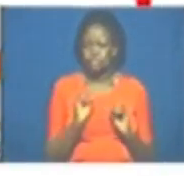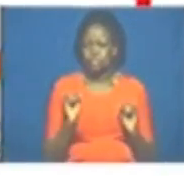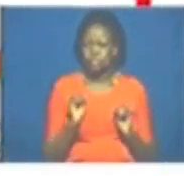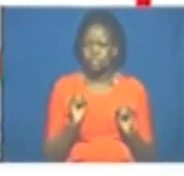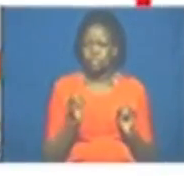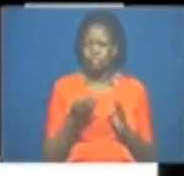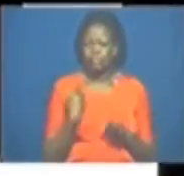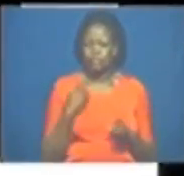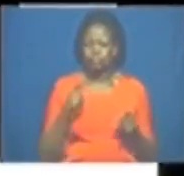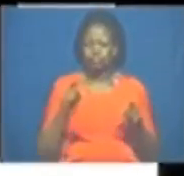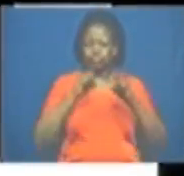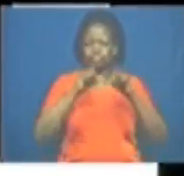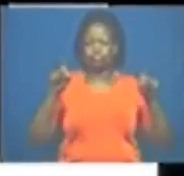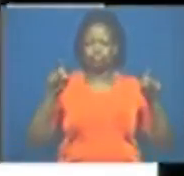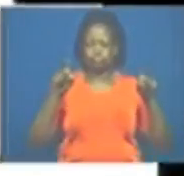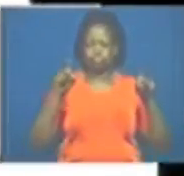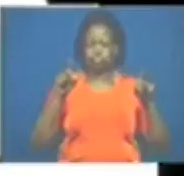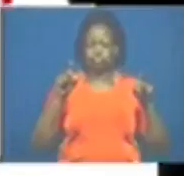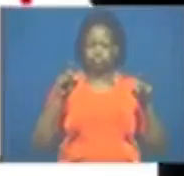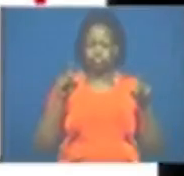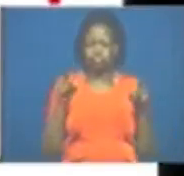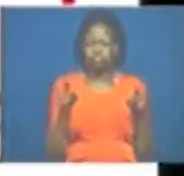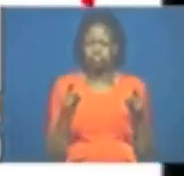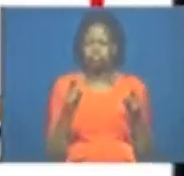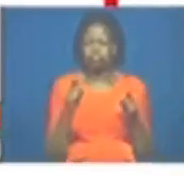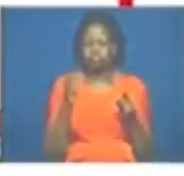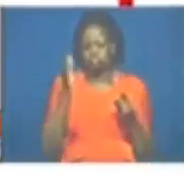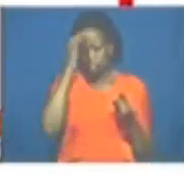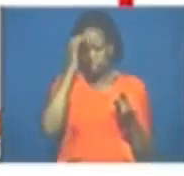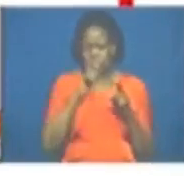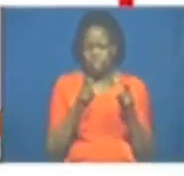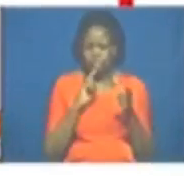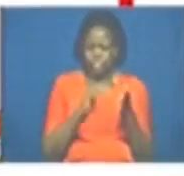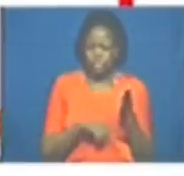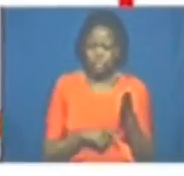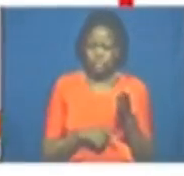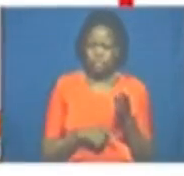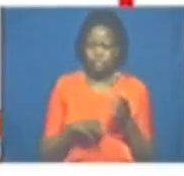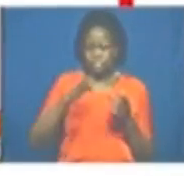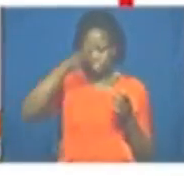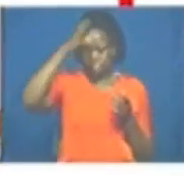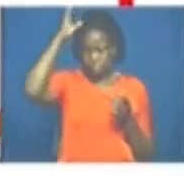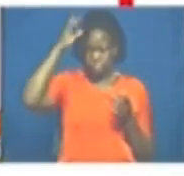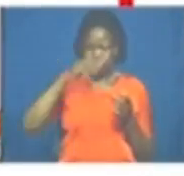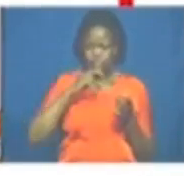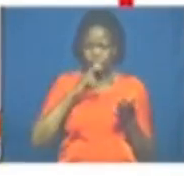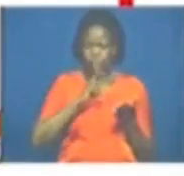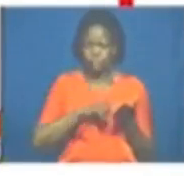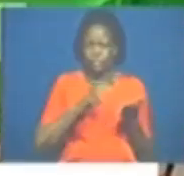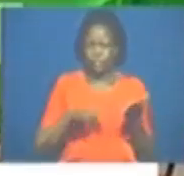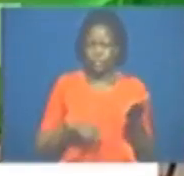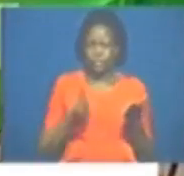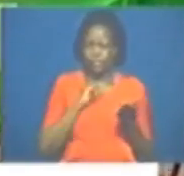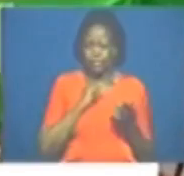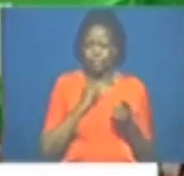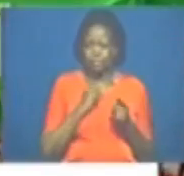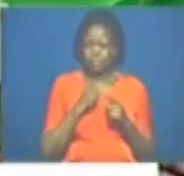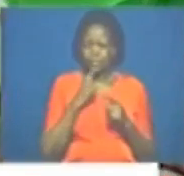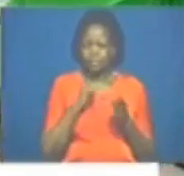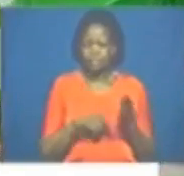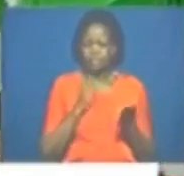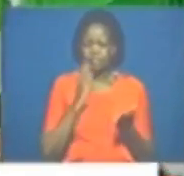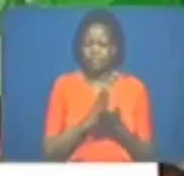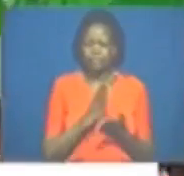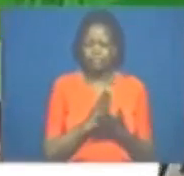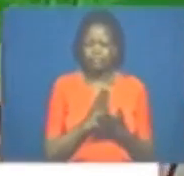logo, stating that IEBC Chairman Wafula Chebukati had rendered his resignation as fake. IEBC says the